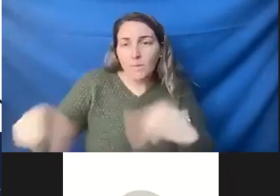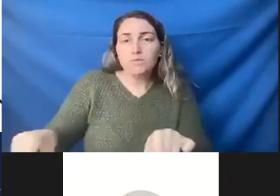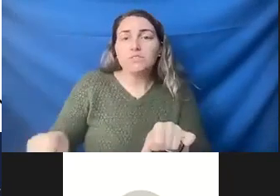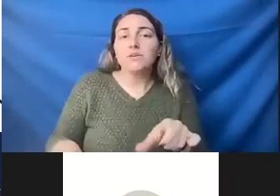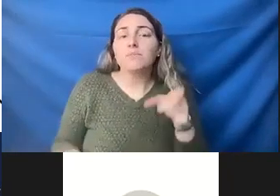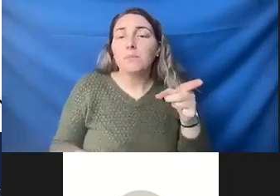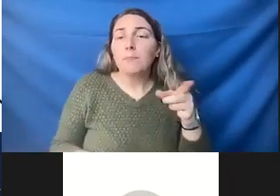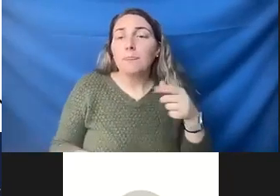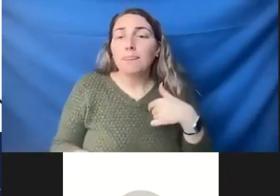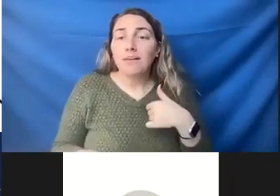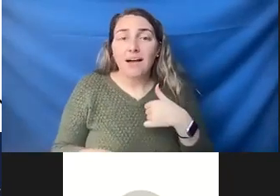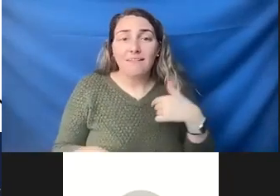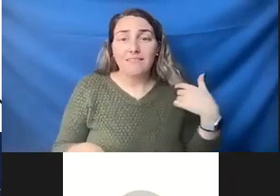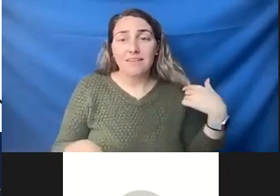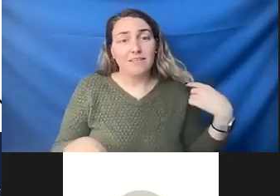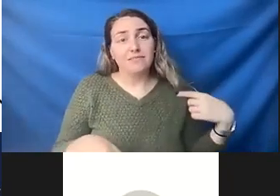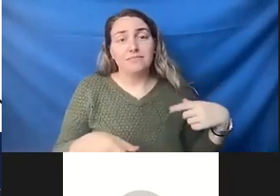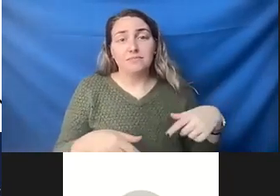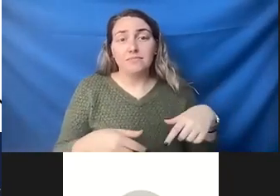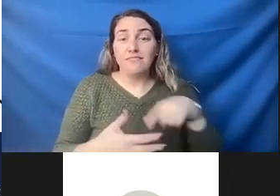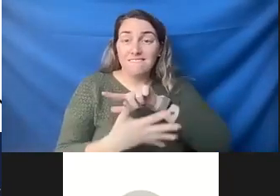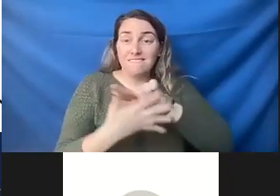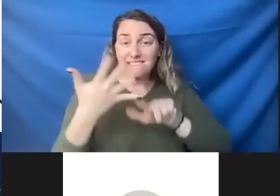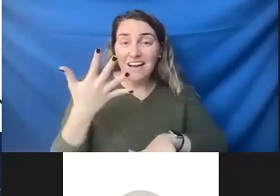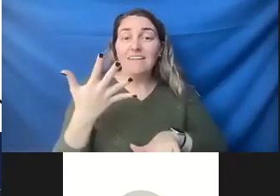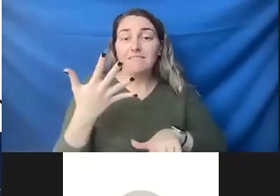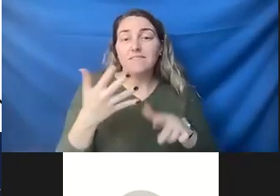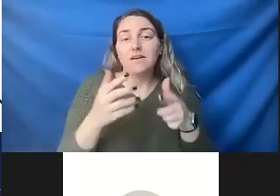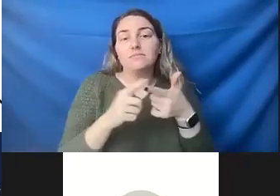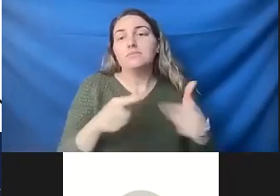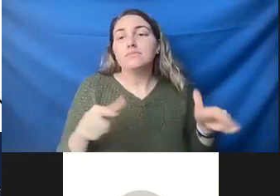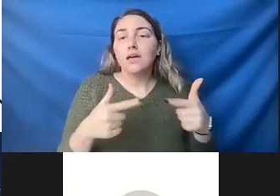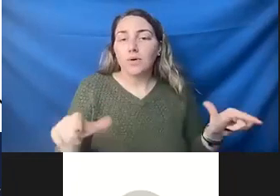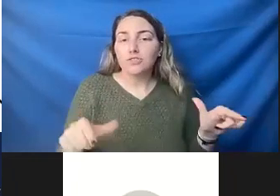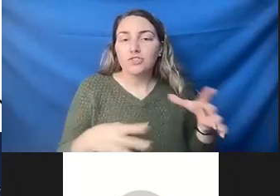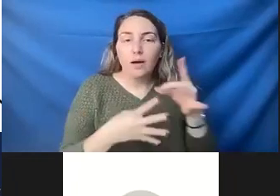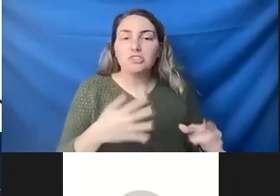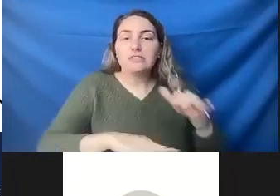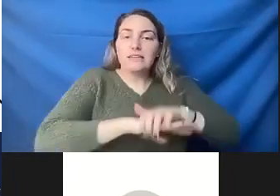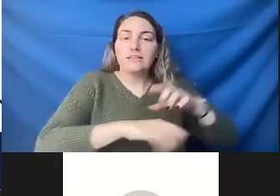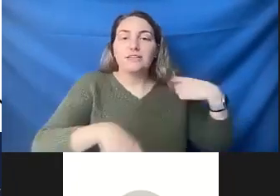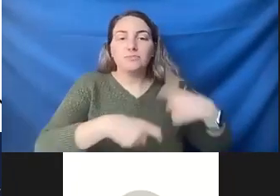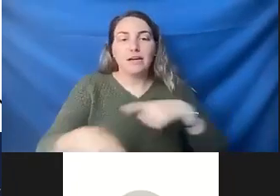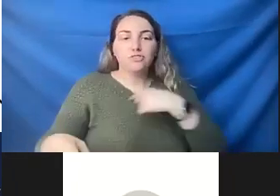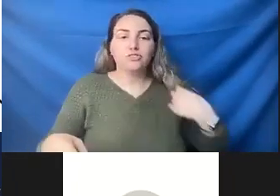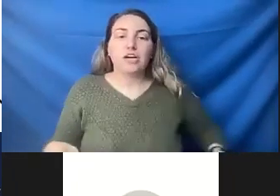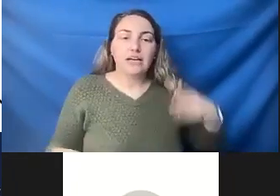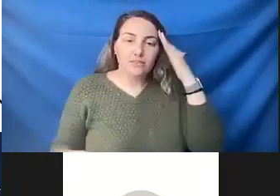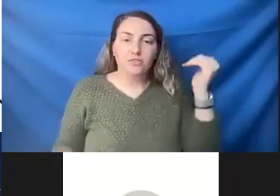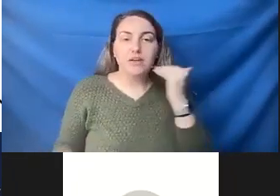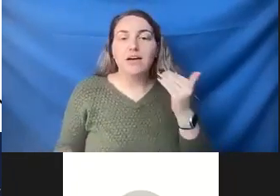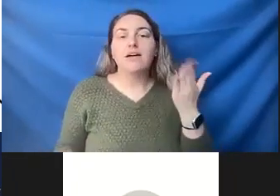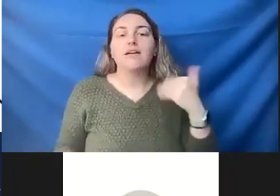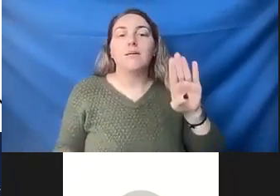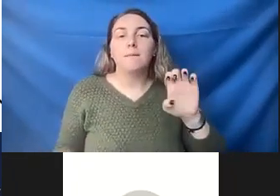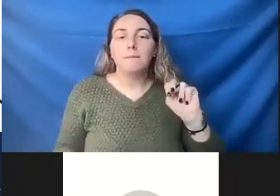translated in English, Spanish, Chinese, Korean, and Bengali, and they will also be available in Braille. So